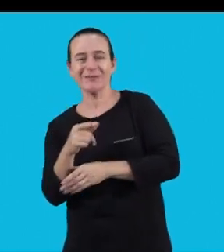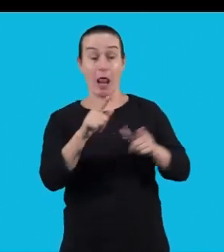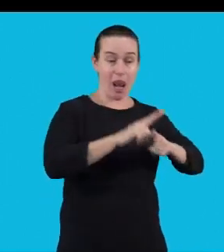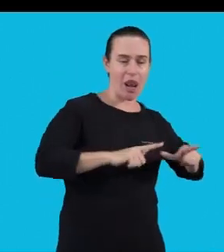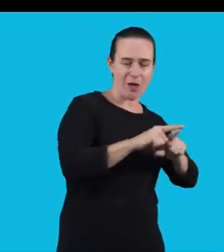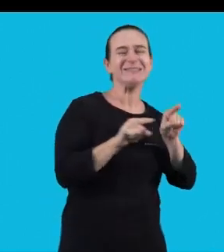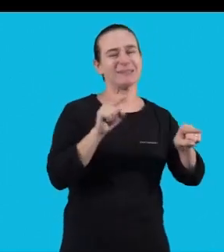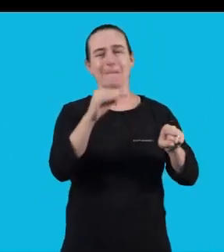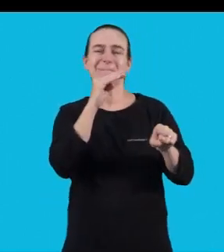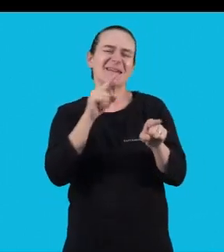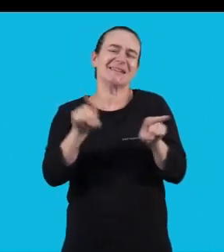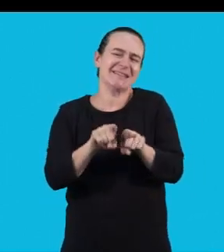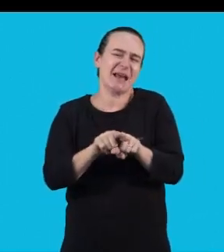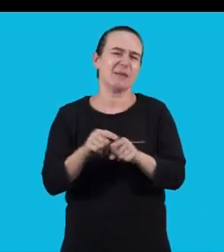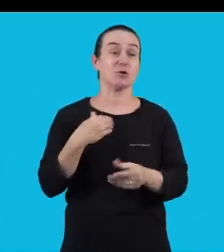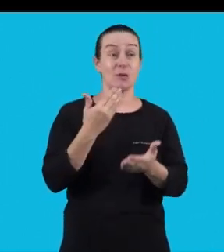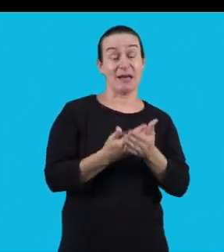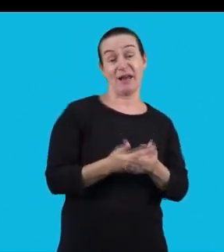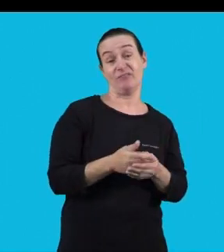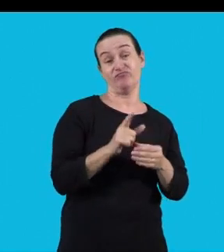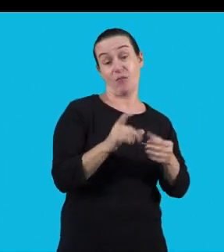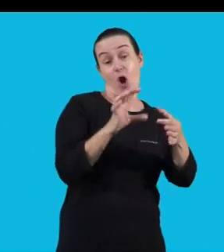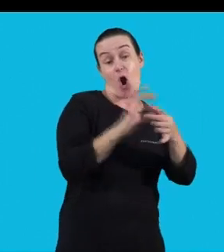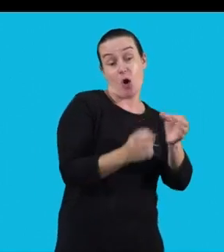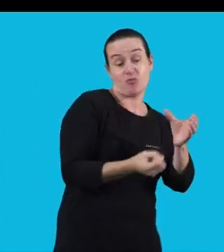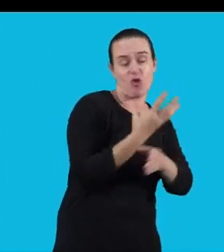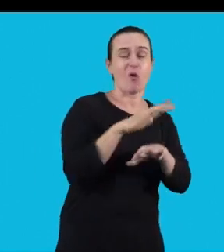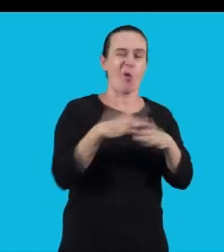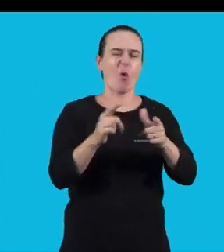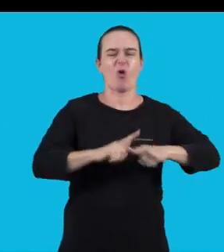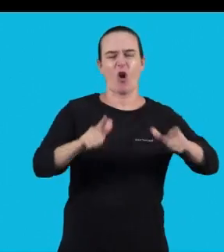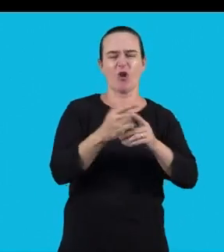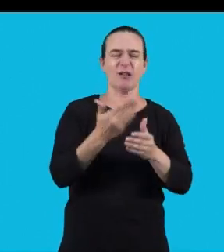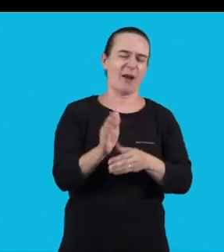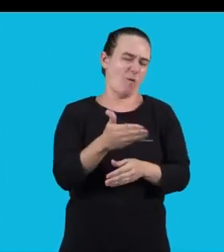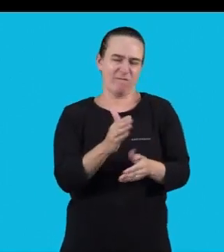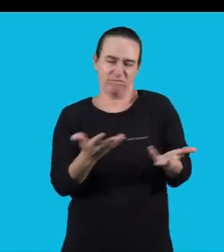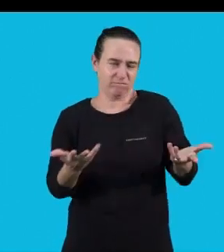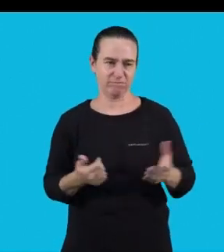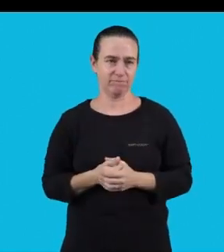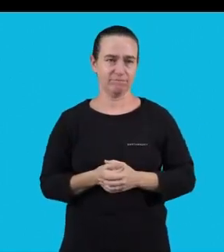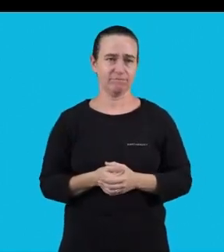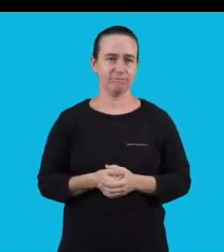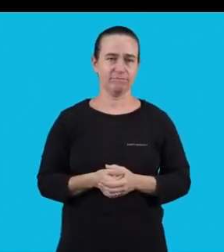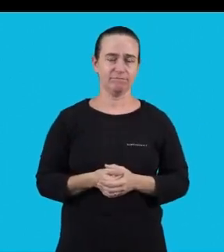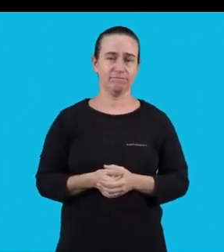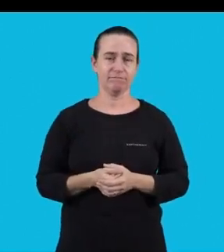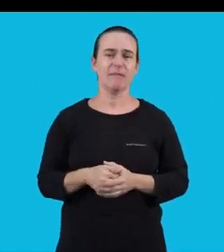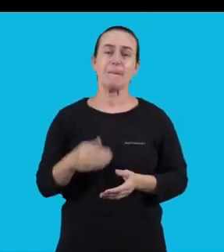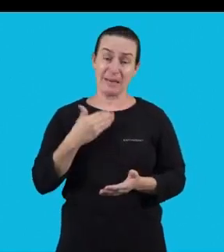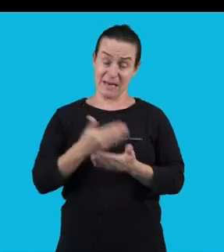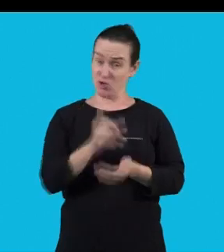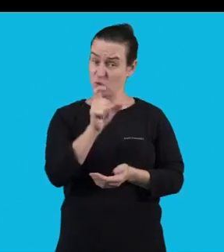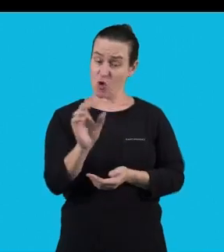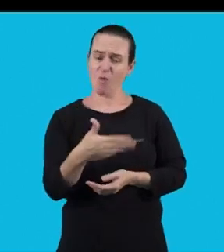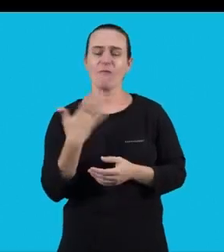same, so you can remove either local or homegrown. You can remove only the word or rewrite the